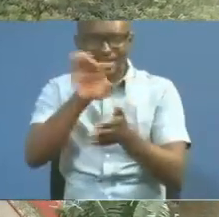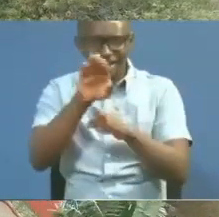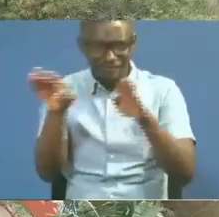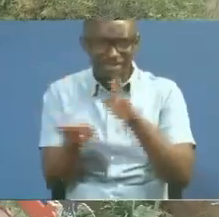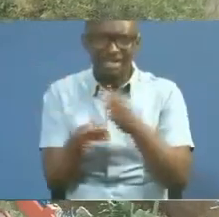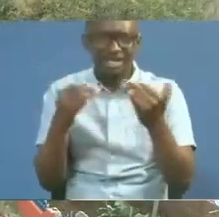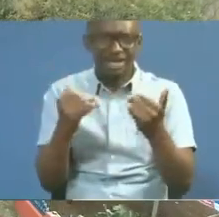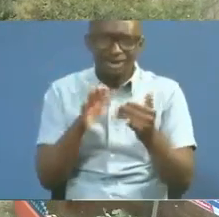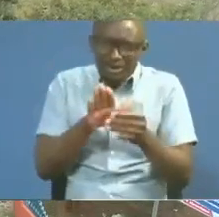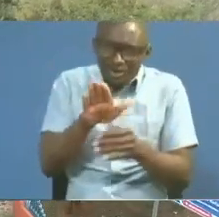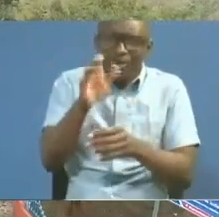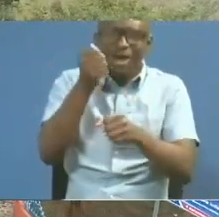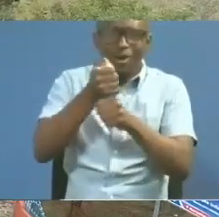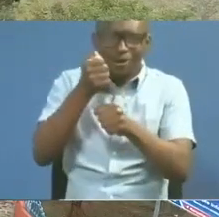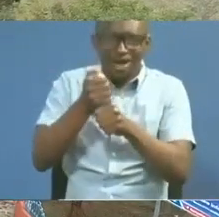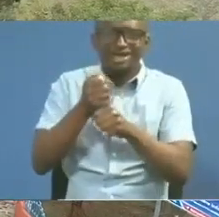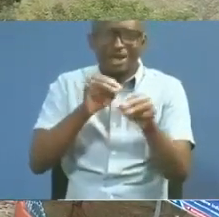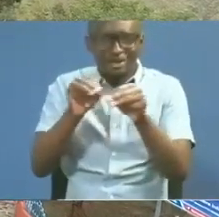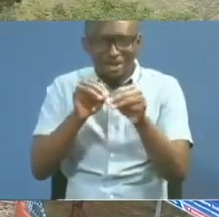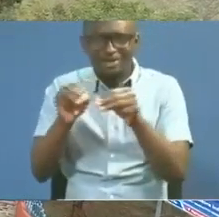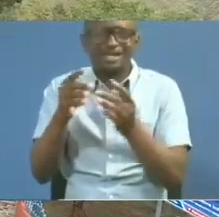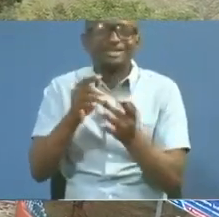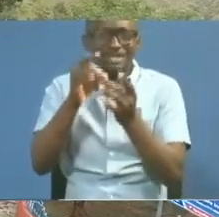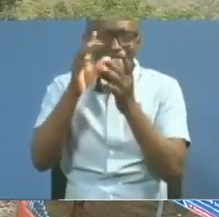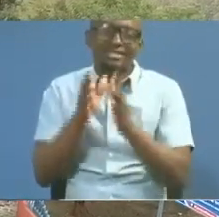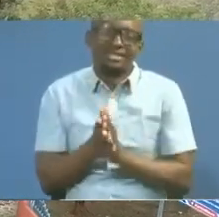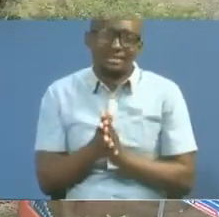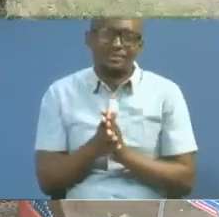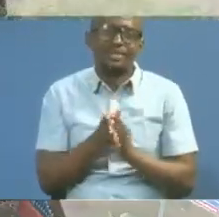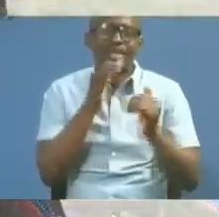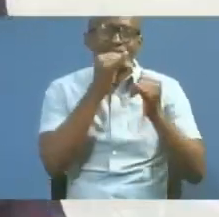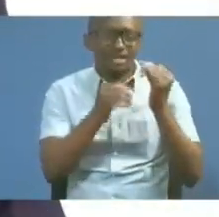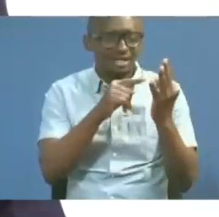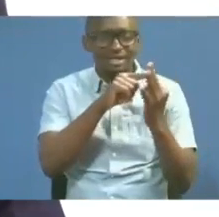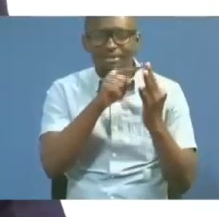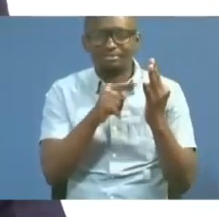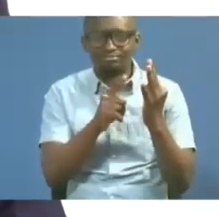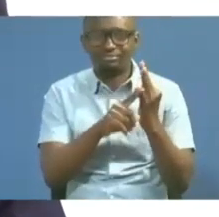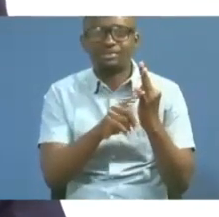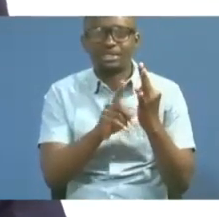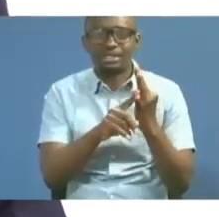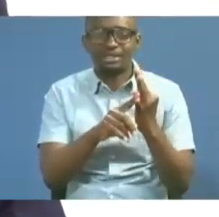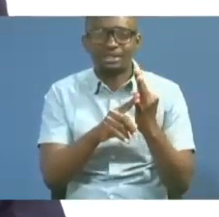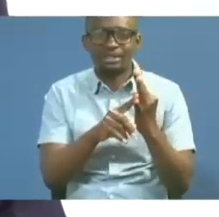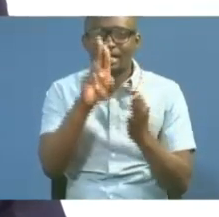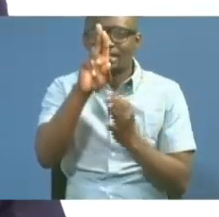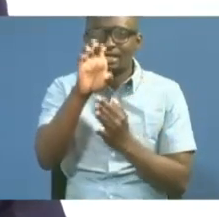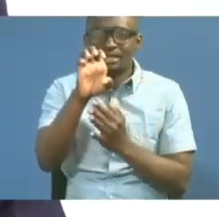of you, the construction management specialist. And finally, you have the real